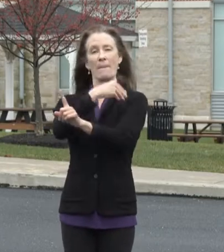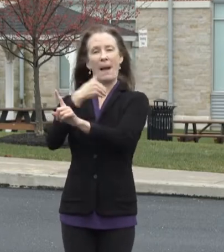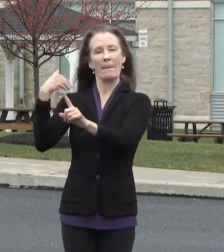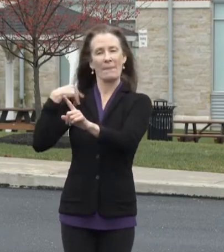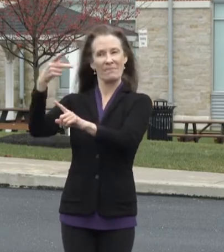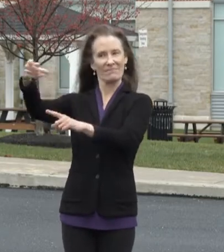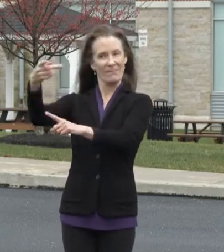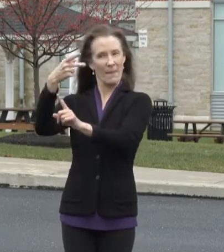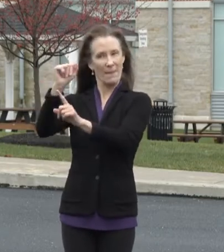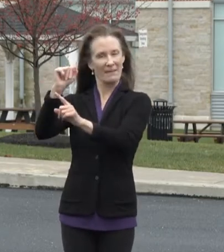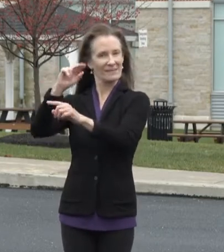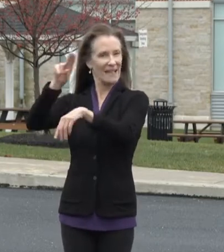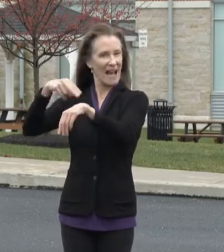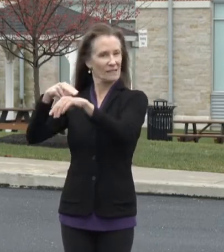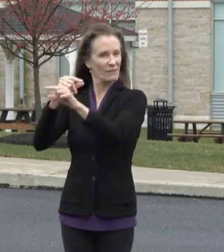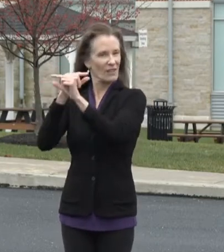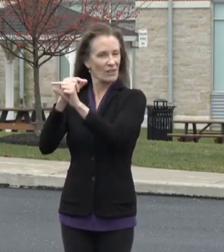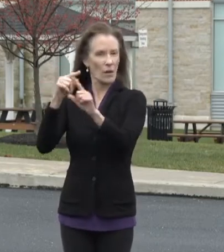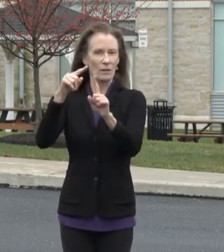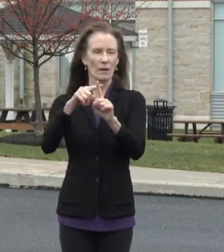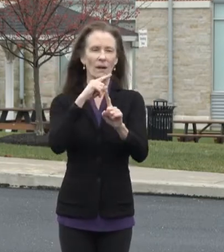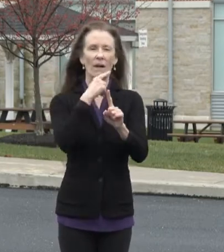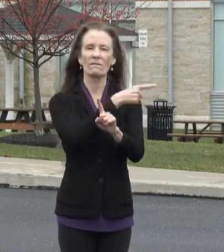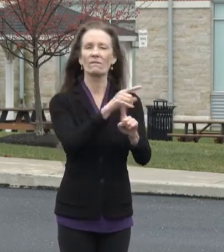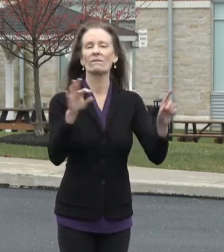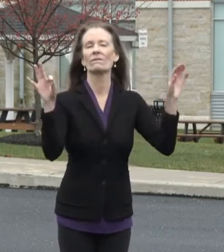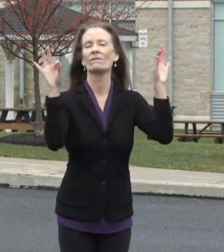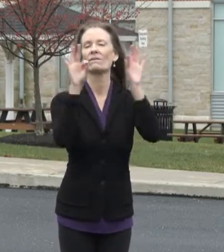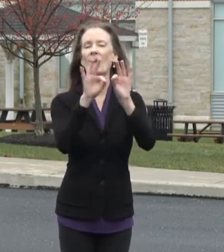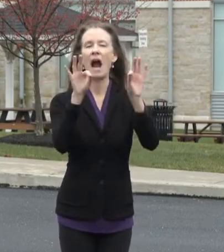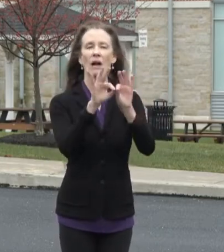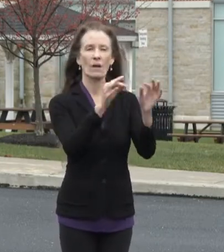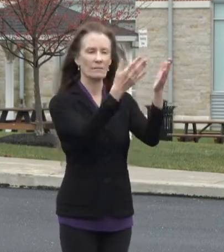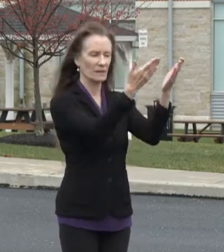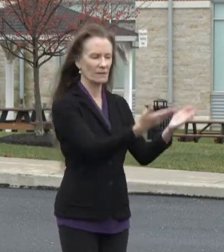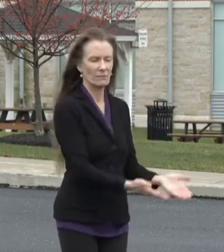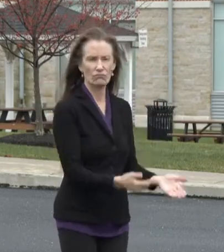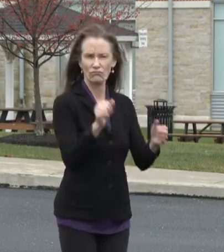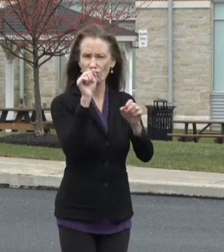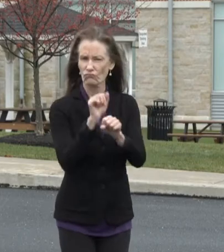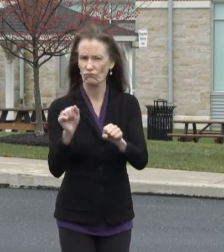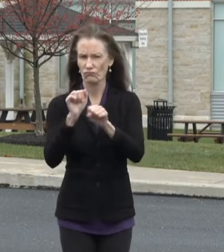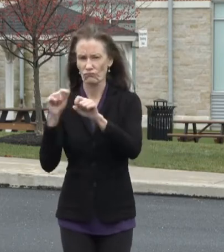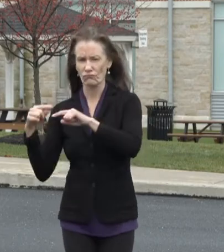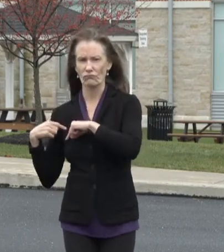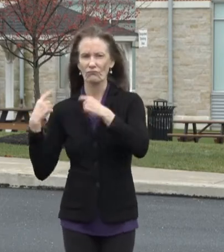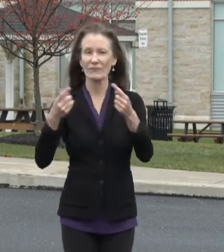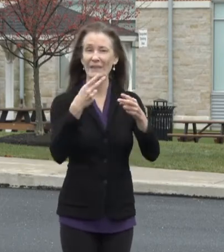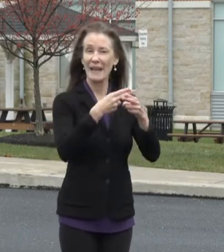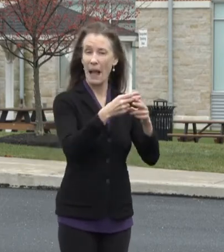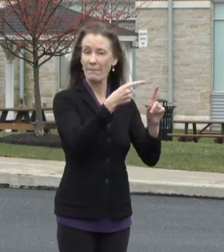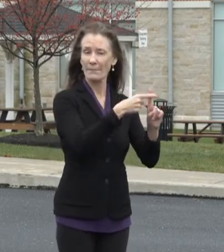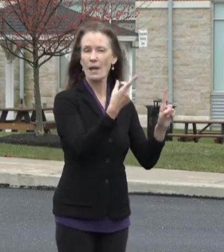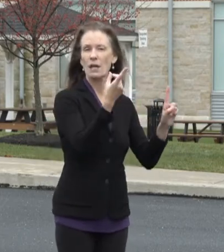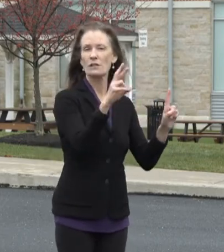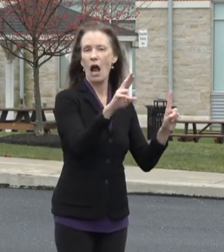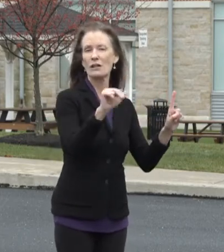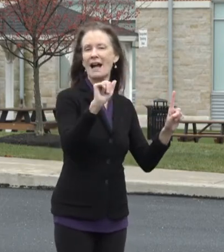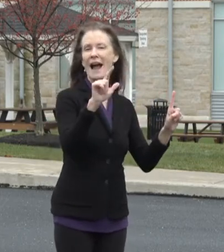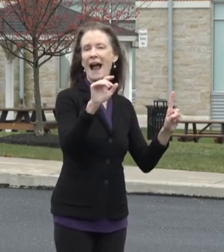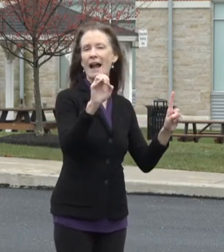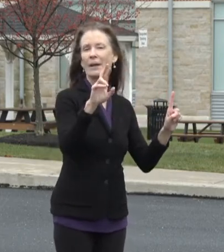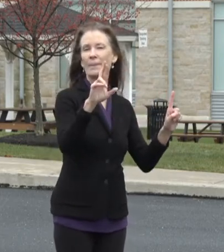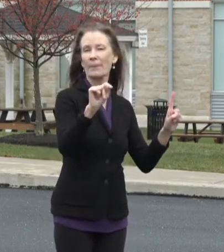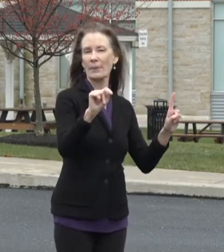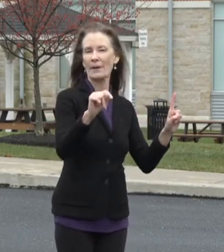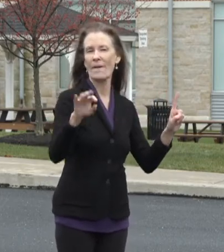been performing this vital work over the last number of months. Dr. Albert Vogel is a doctor of osteopathic medicine